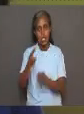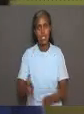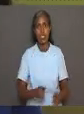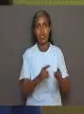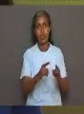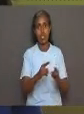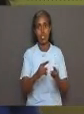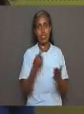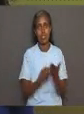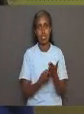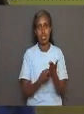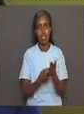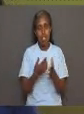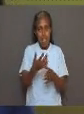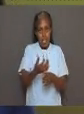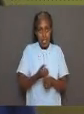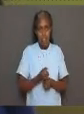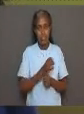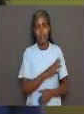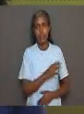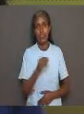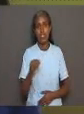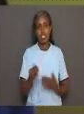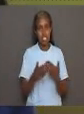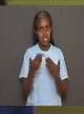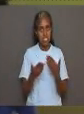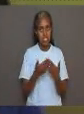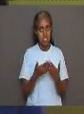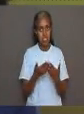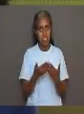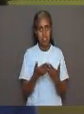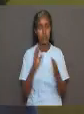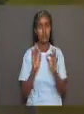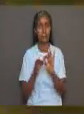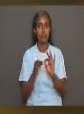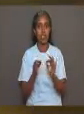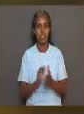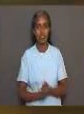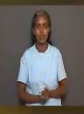is attractive and easy to interpret.